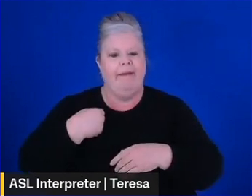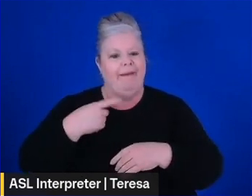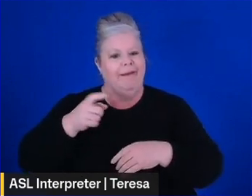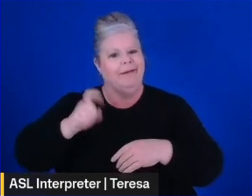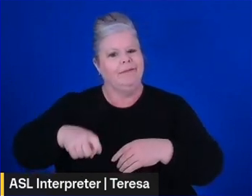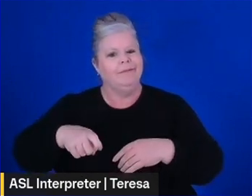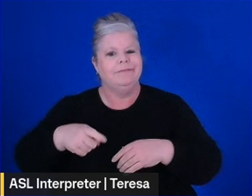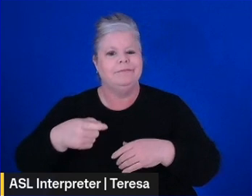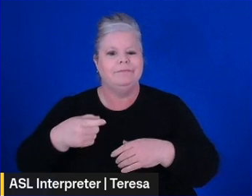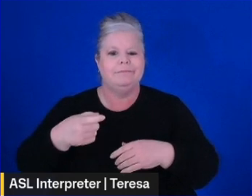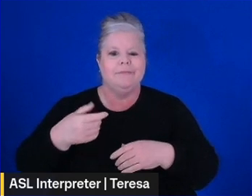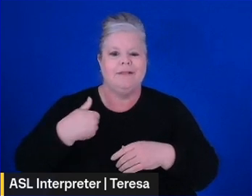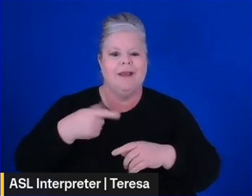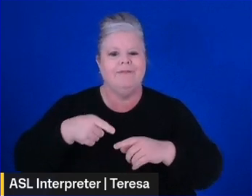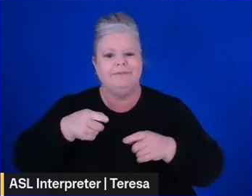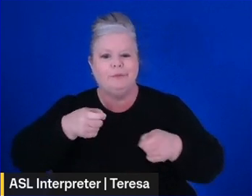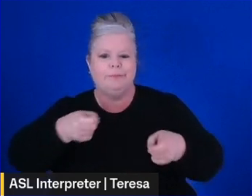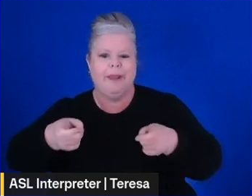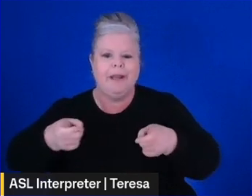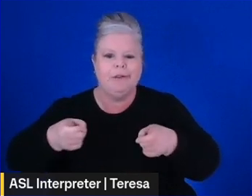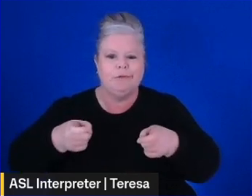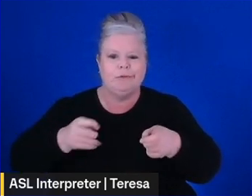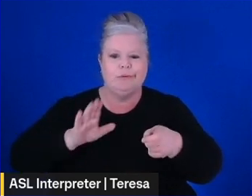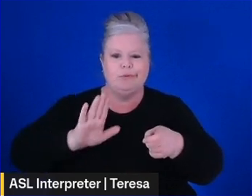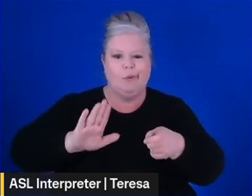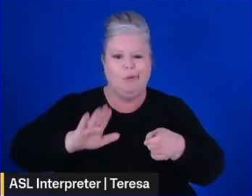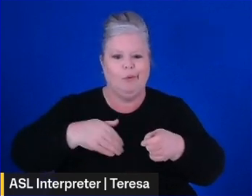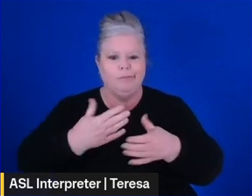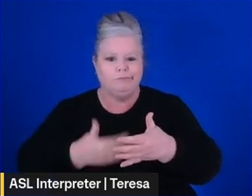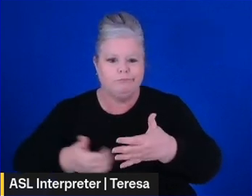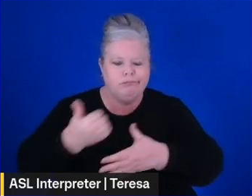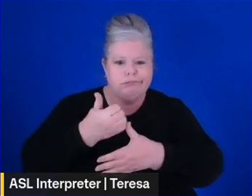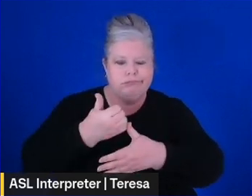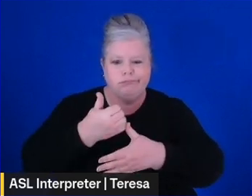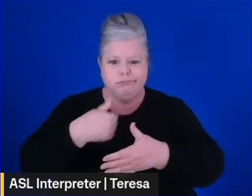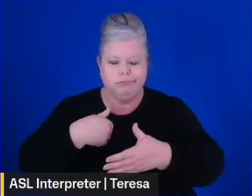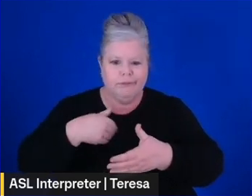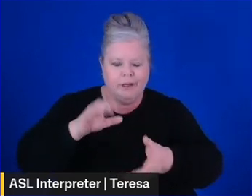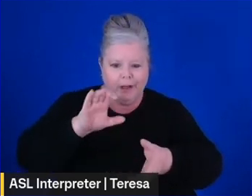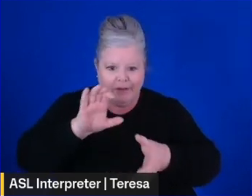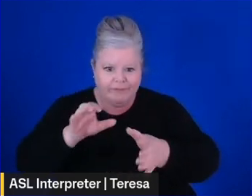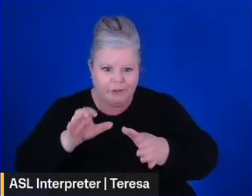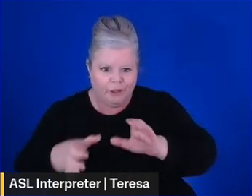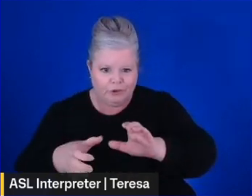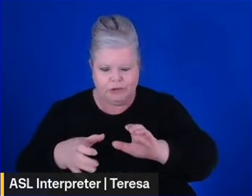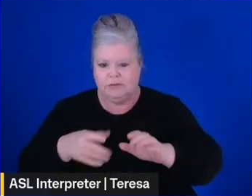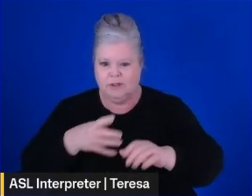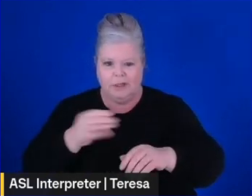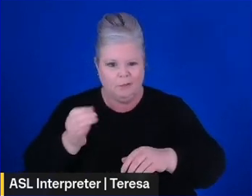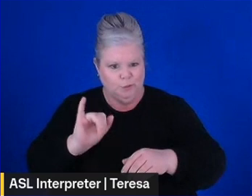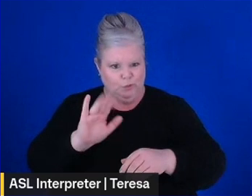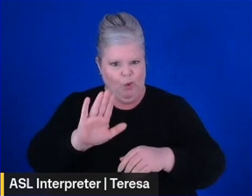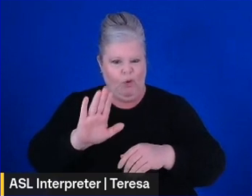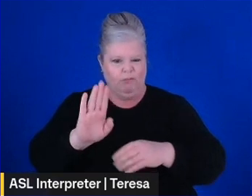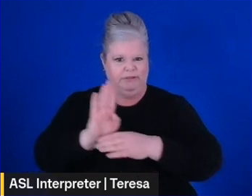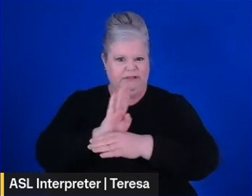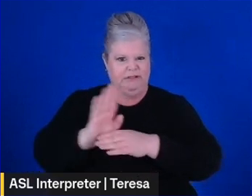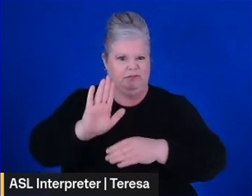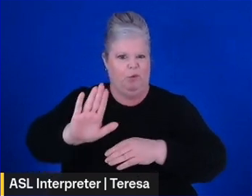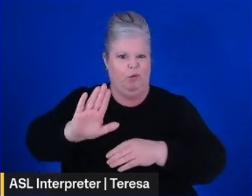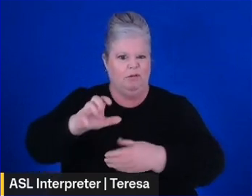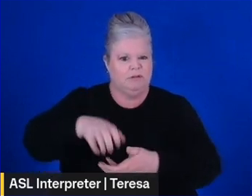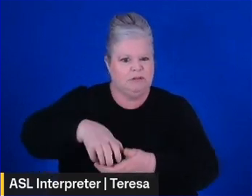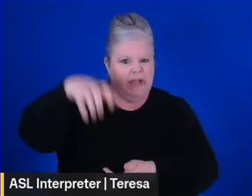to manage multiple deployment configuration, handle container organization stack, and set